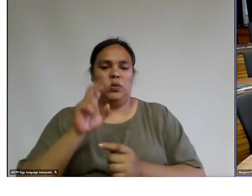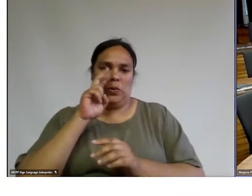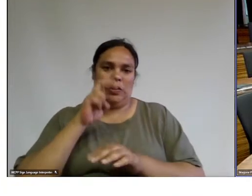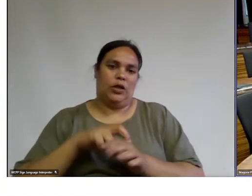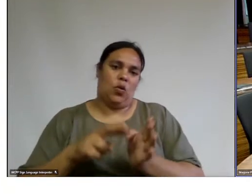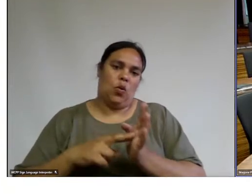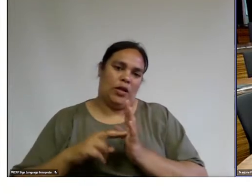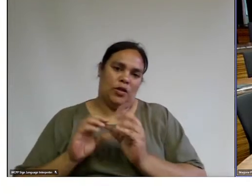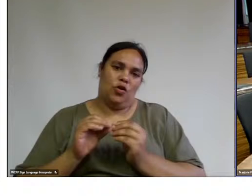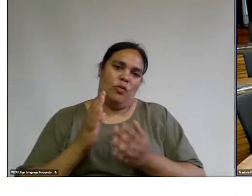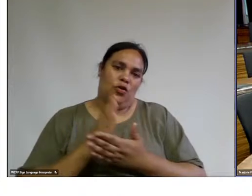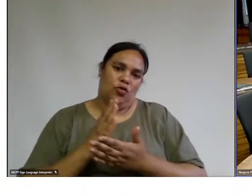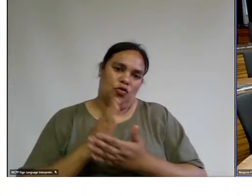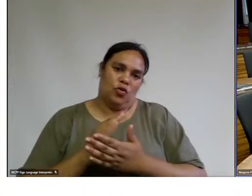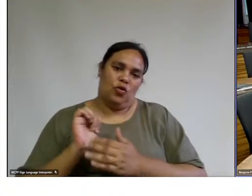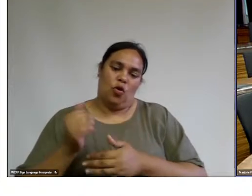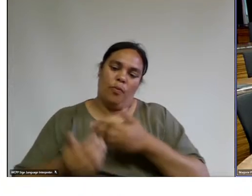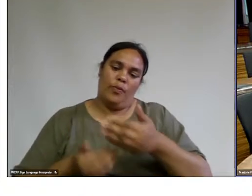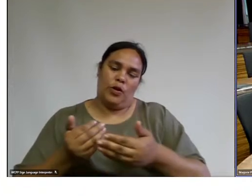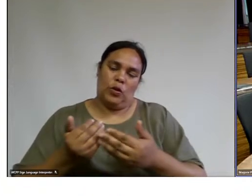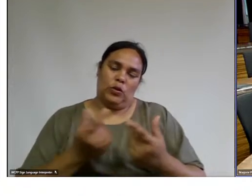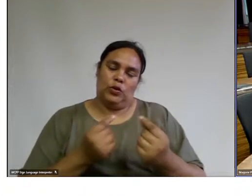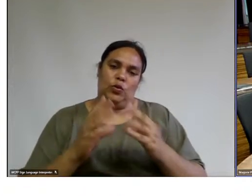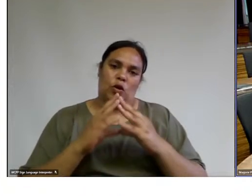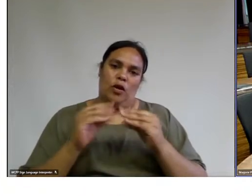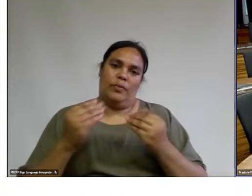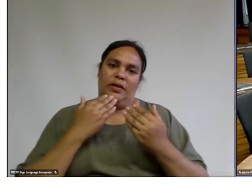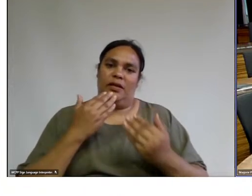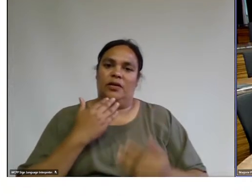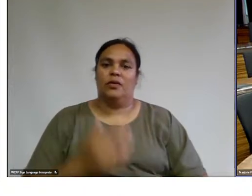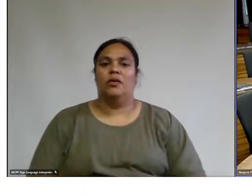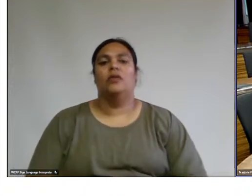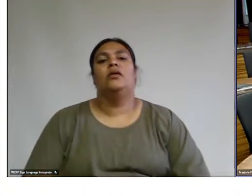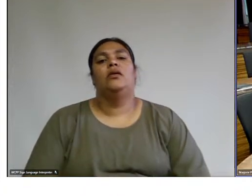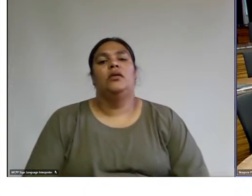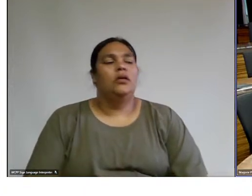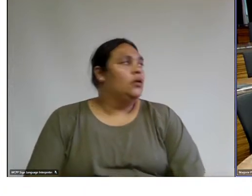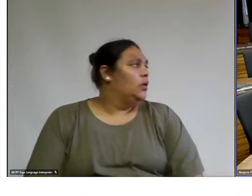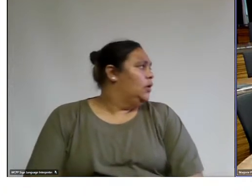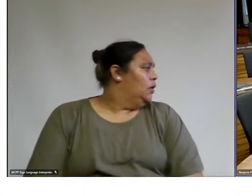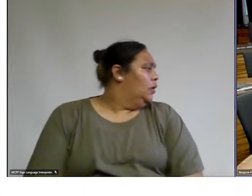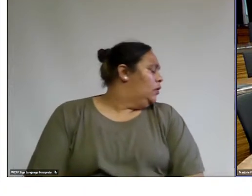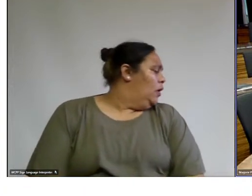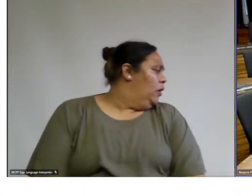of making sure that that process gets completed. Thank you, Chair.